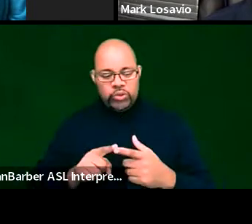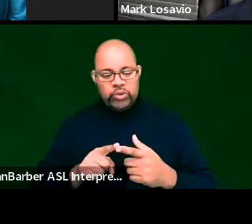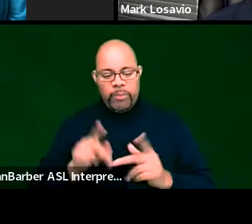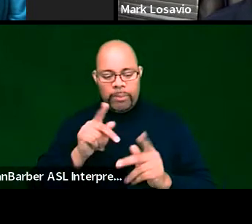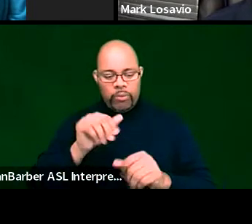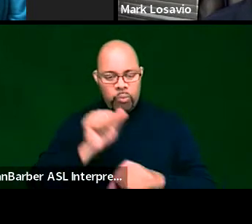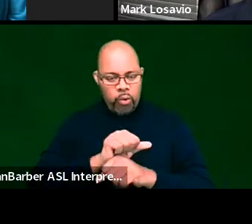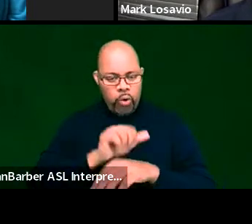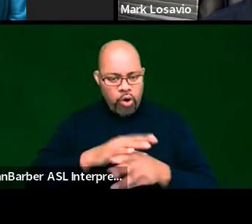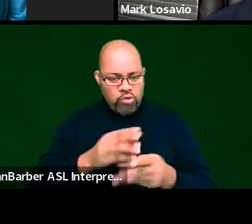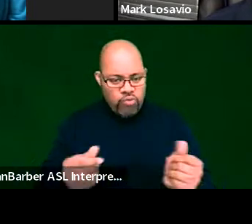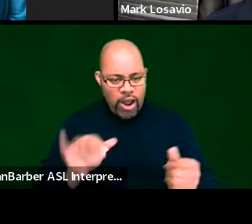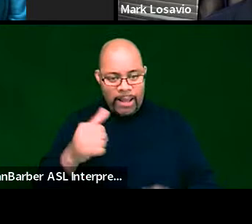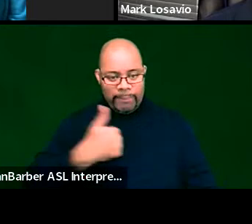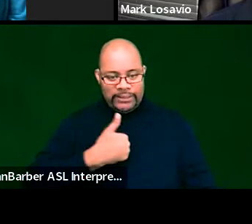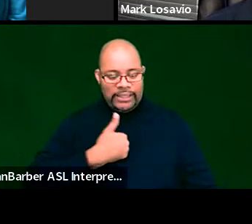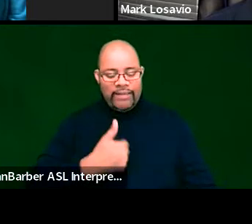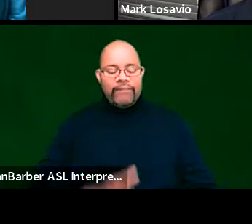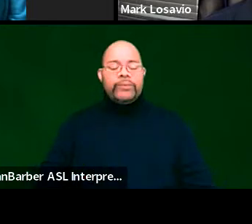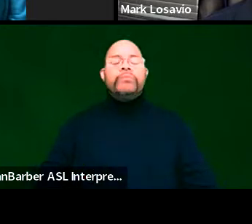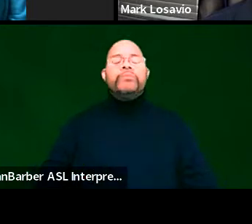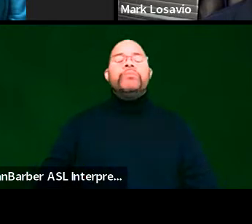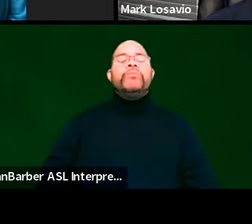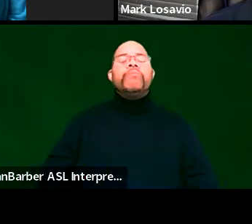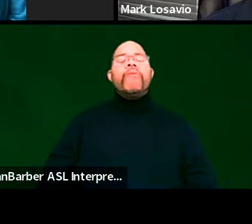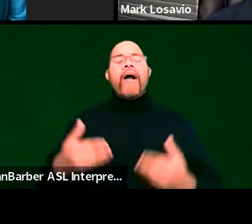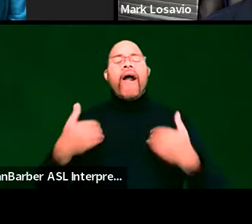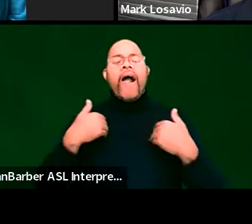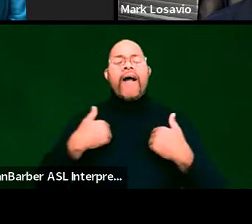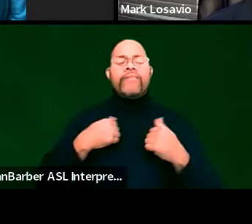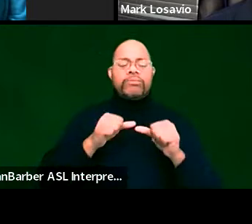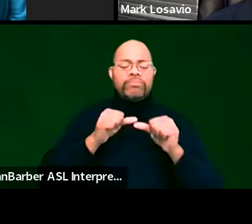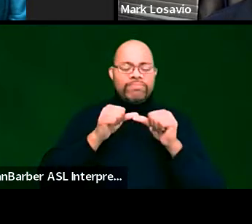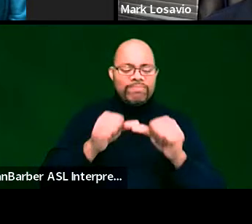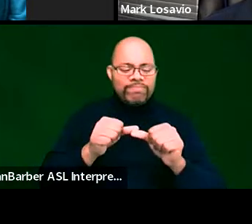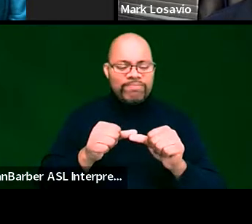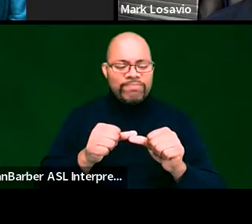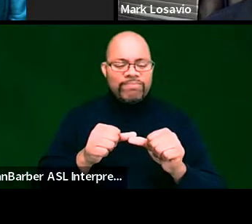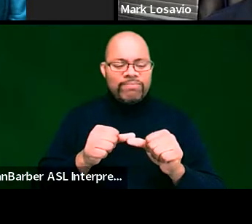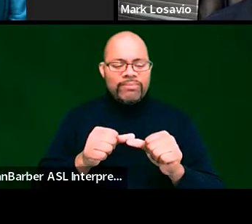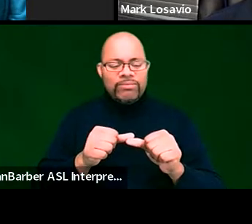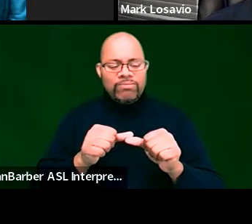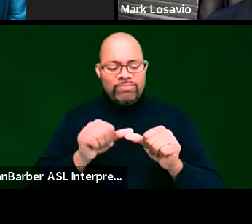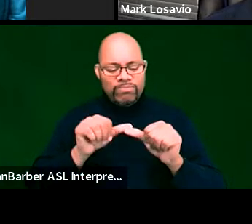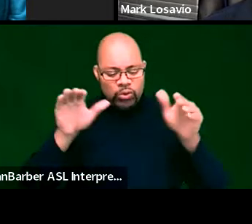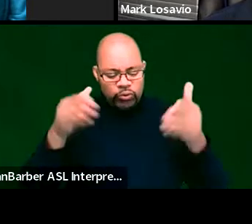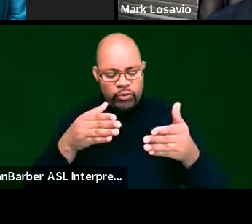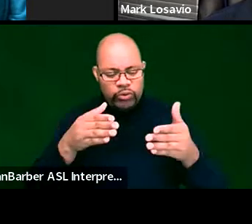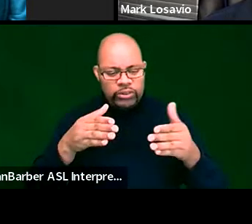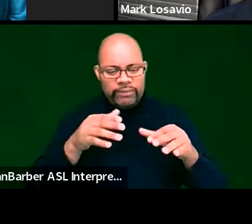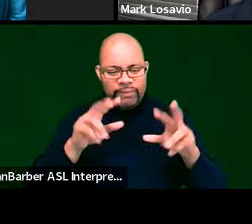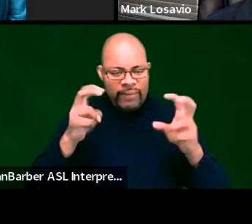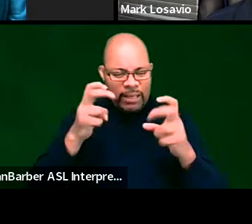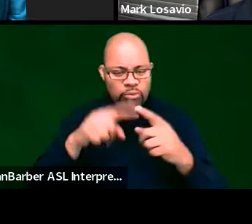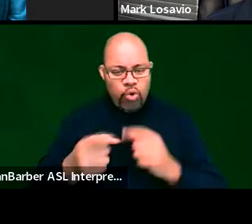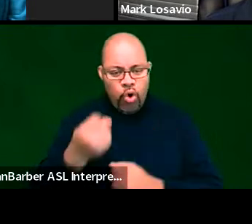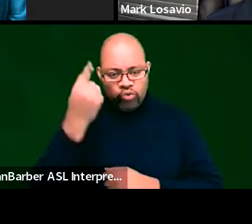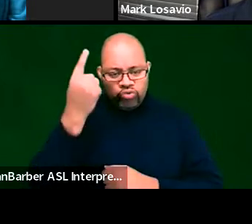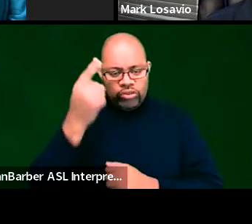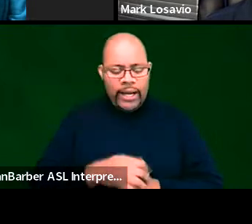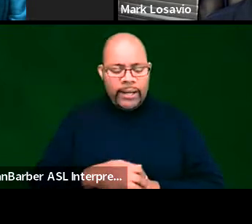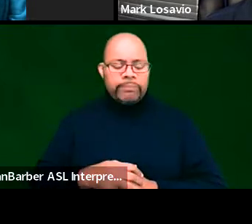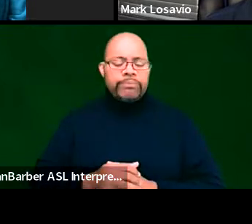ground scientists like myself, is having a consistent and concerted drive to